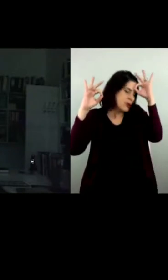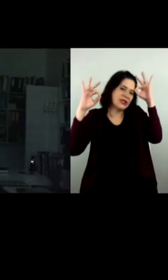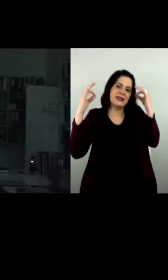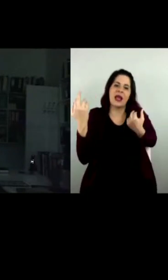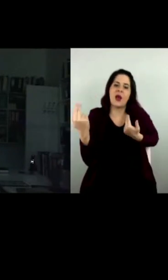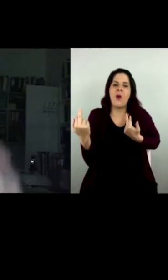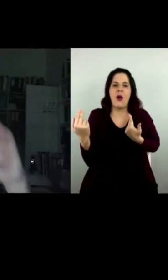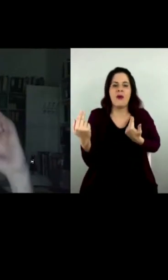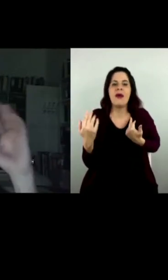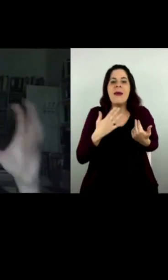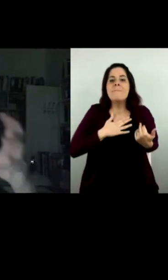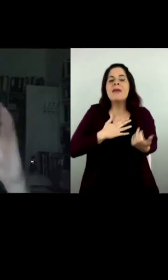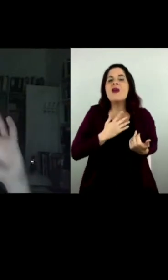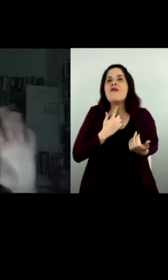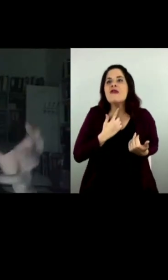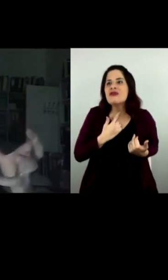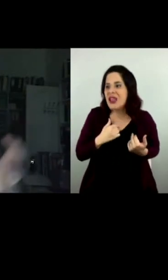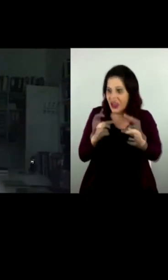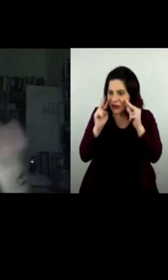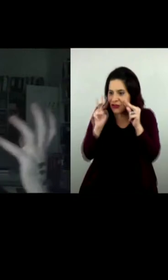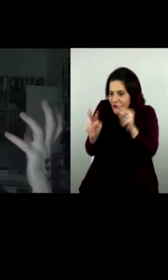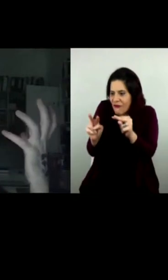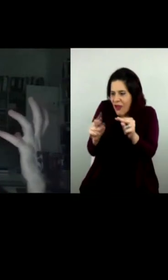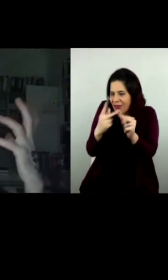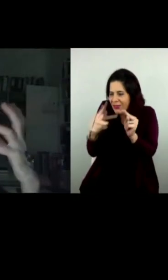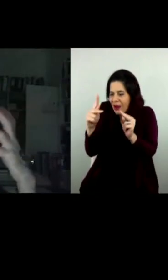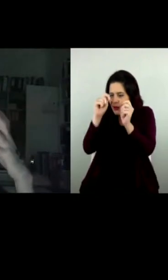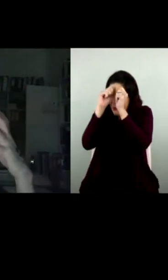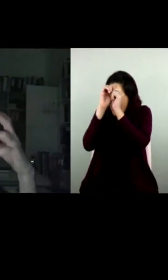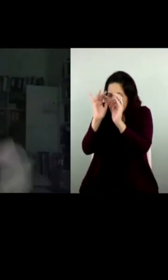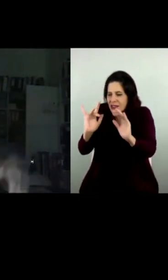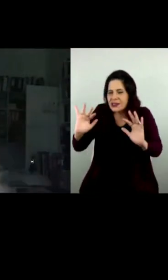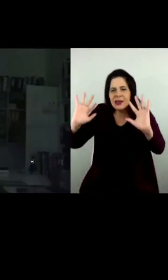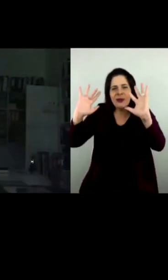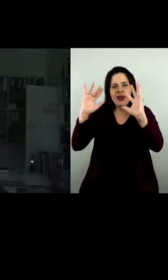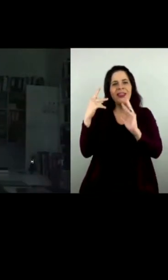desire to see their imagination. And so